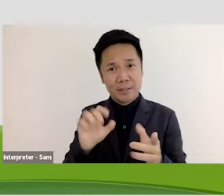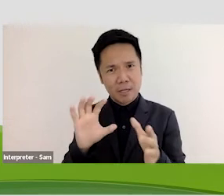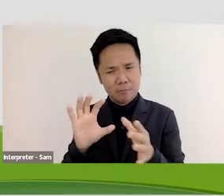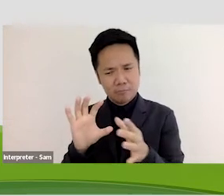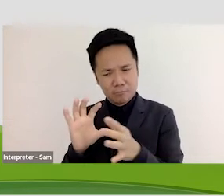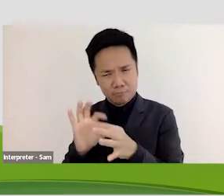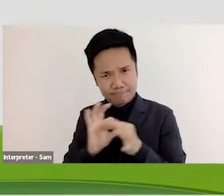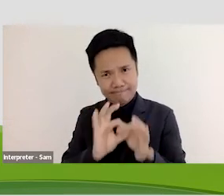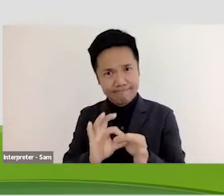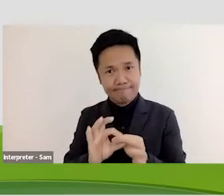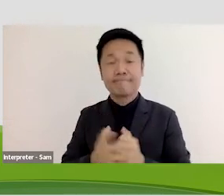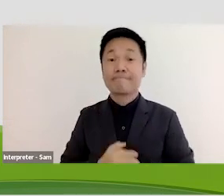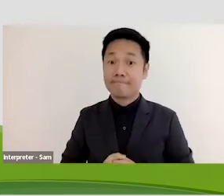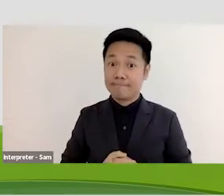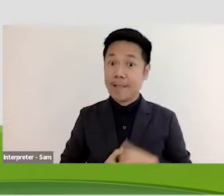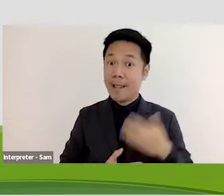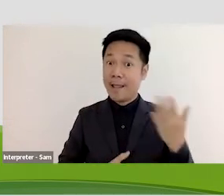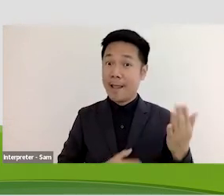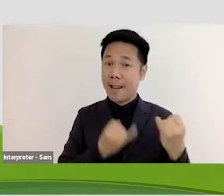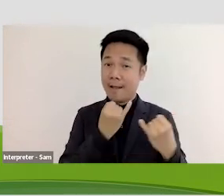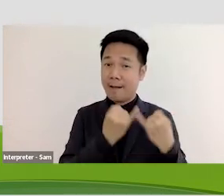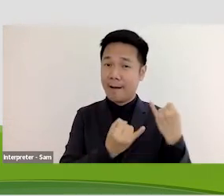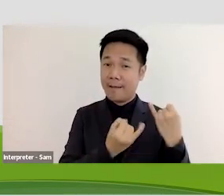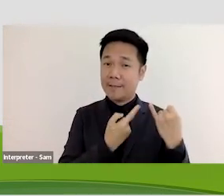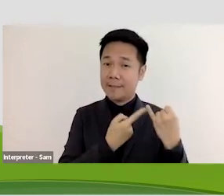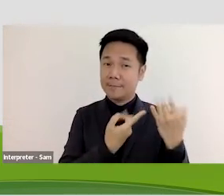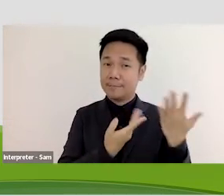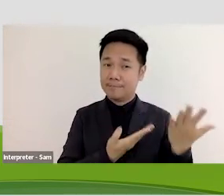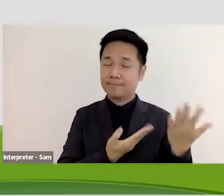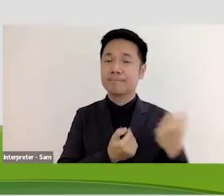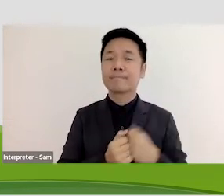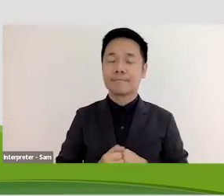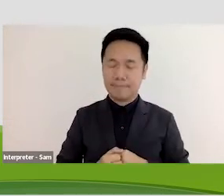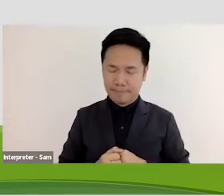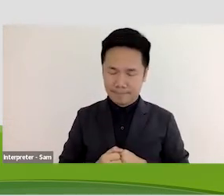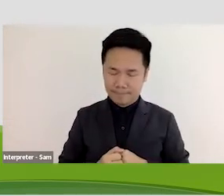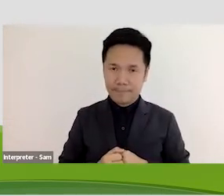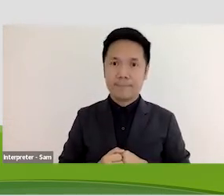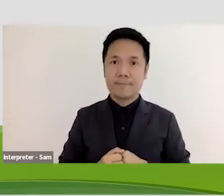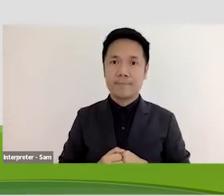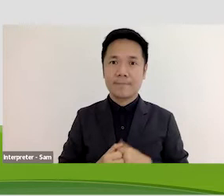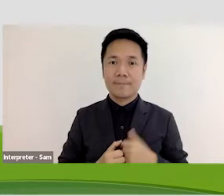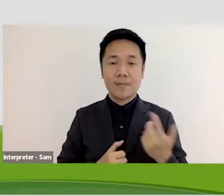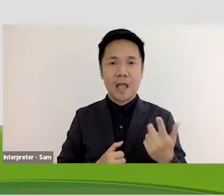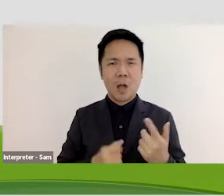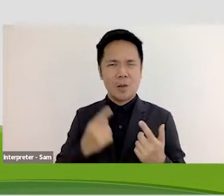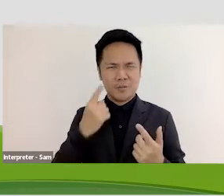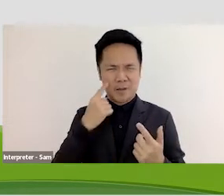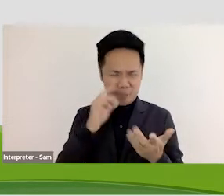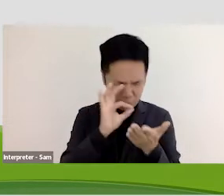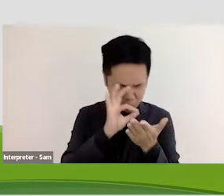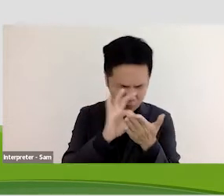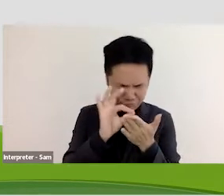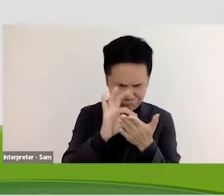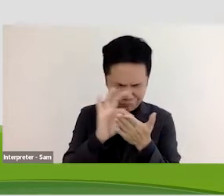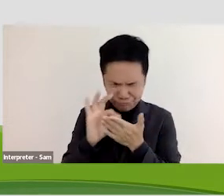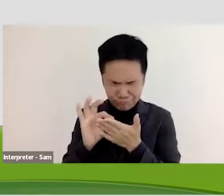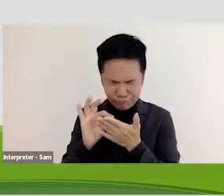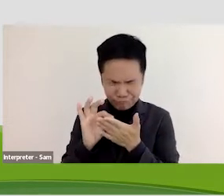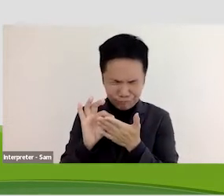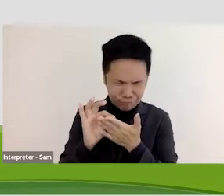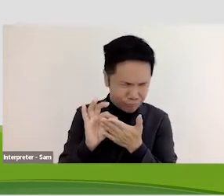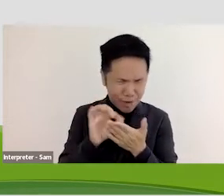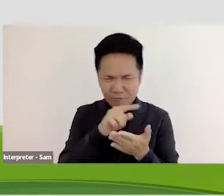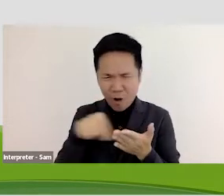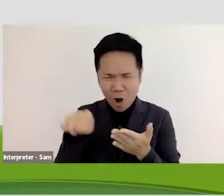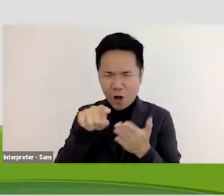And finally, in this pillar, ensure that review and stock-taking exercises of international